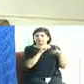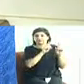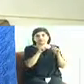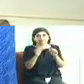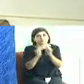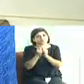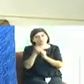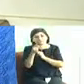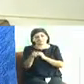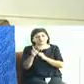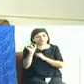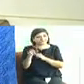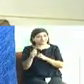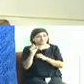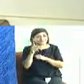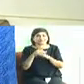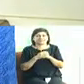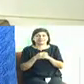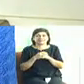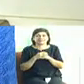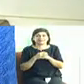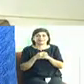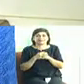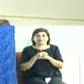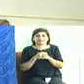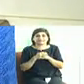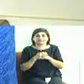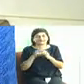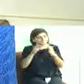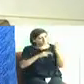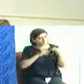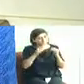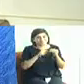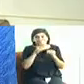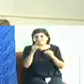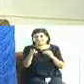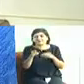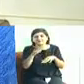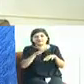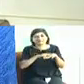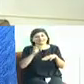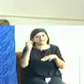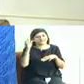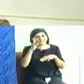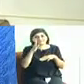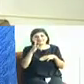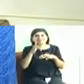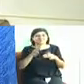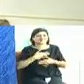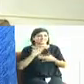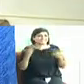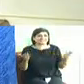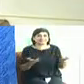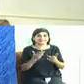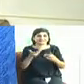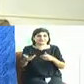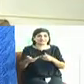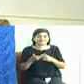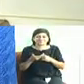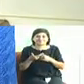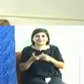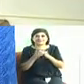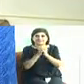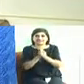that's okay. I feel you. I read about you on Facebook. I'm glad that you're here. And so welcome to worship for